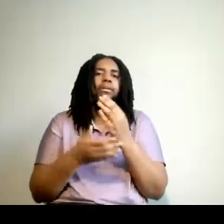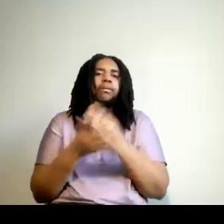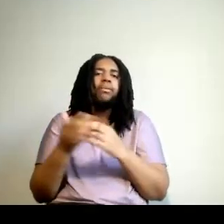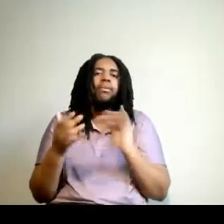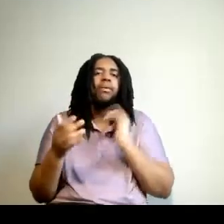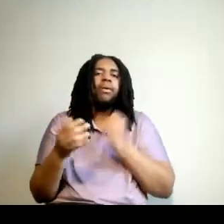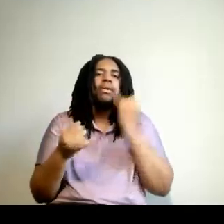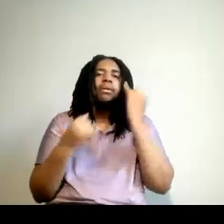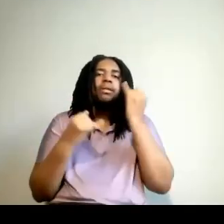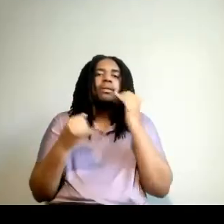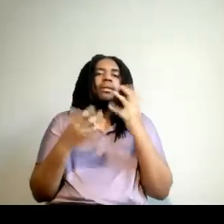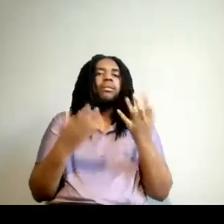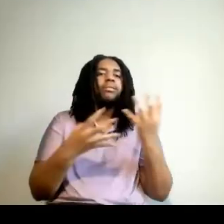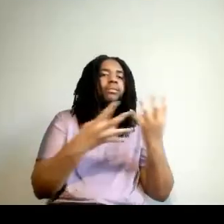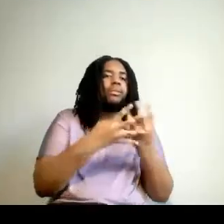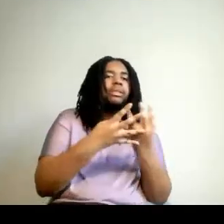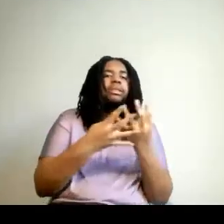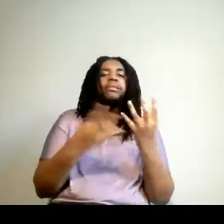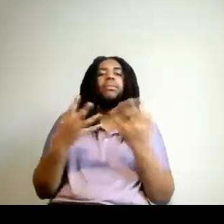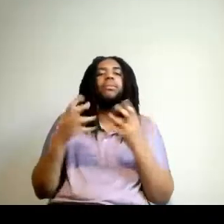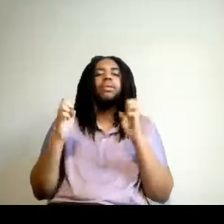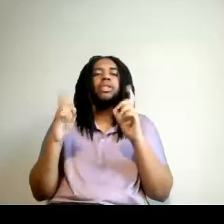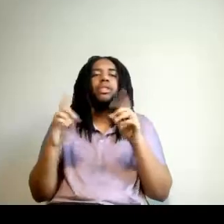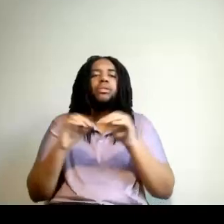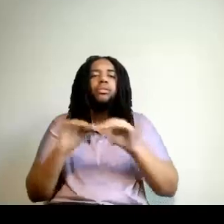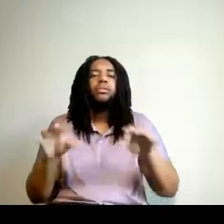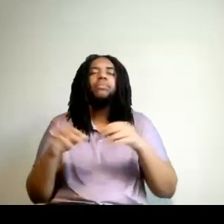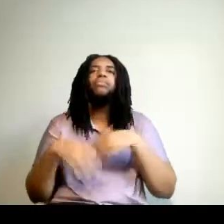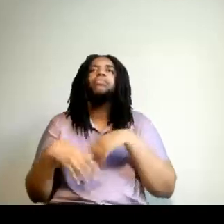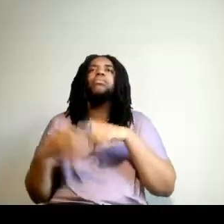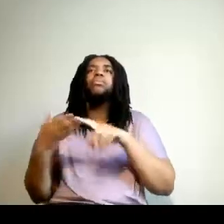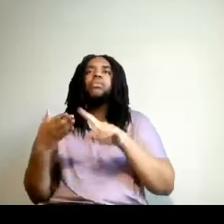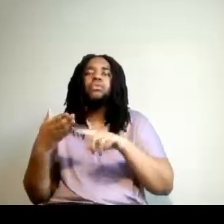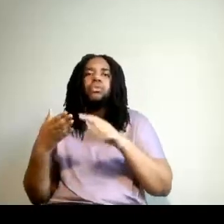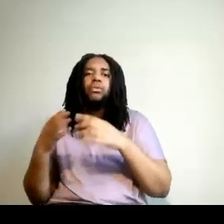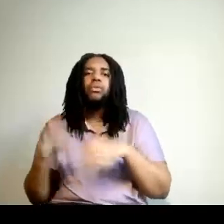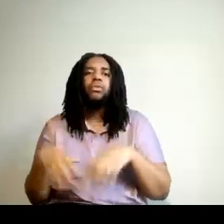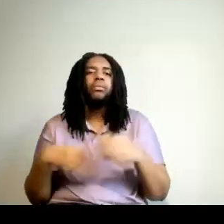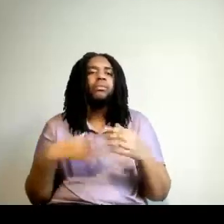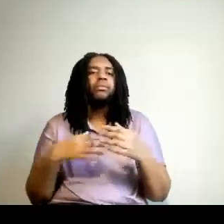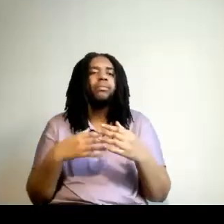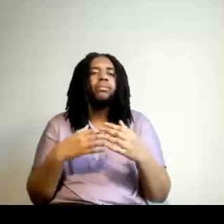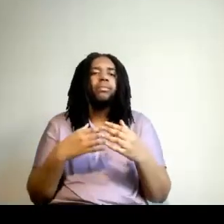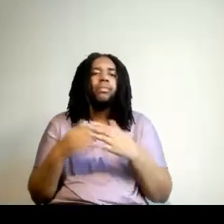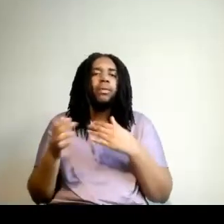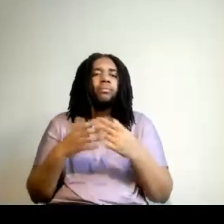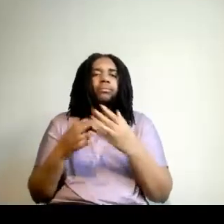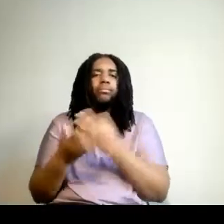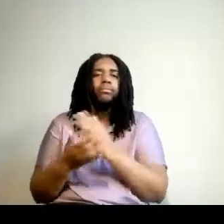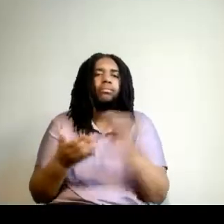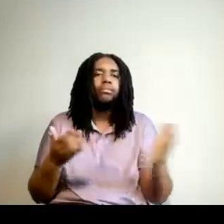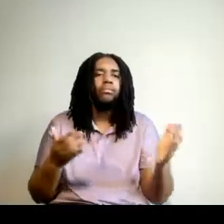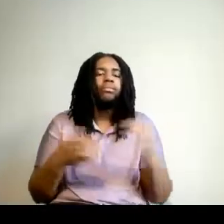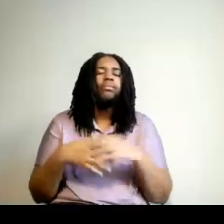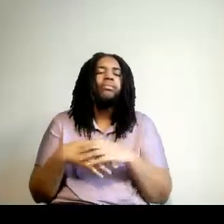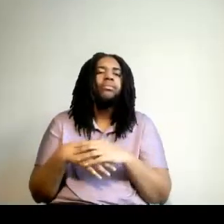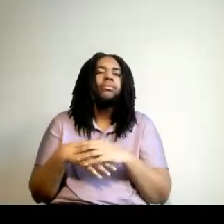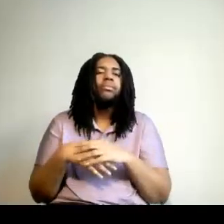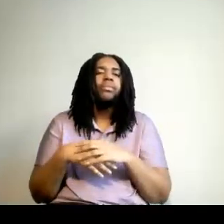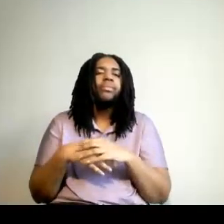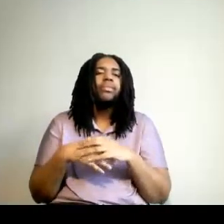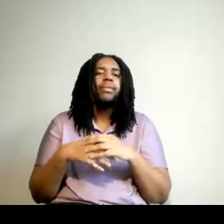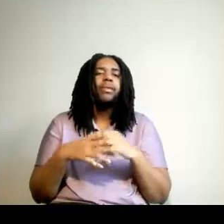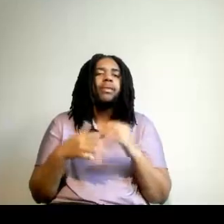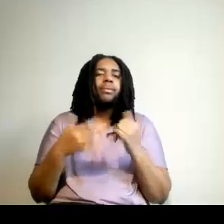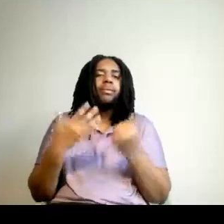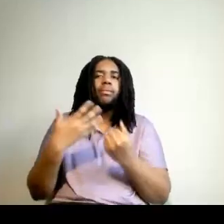be screening or education, research, or what have you. And then once we had prioritized